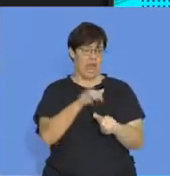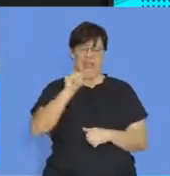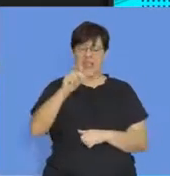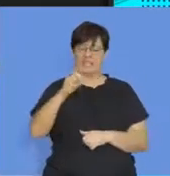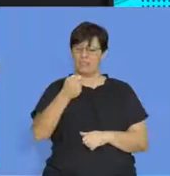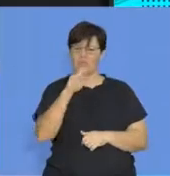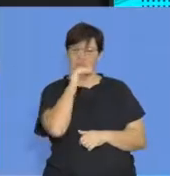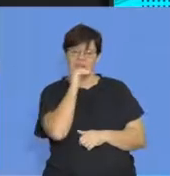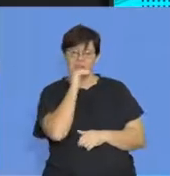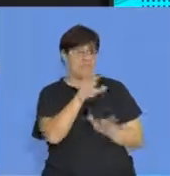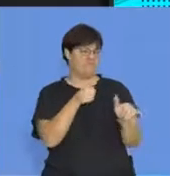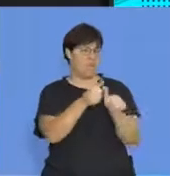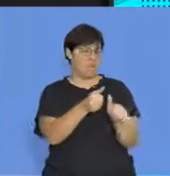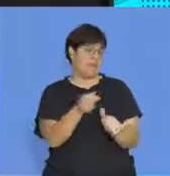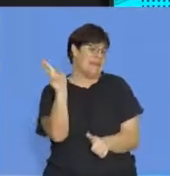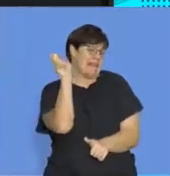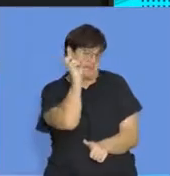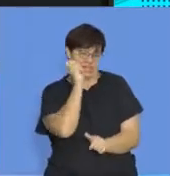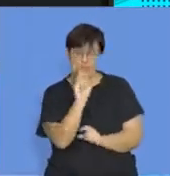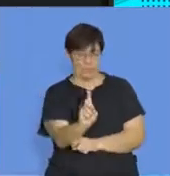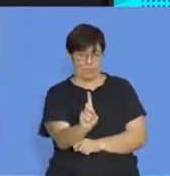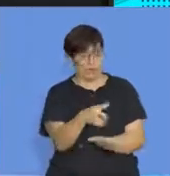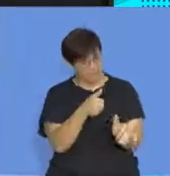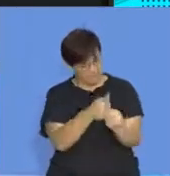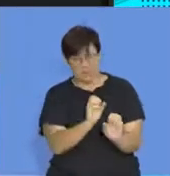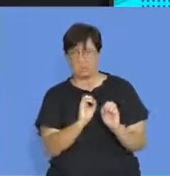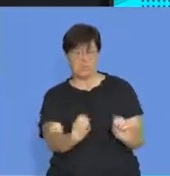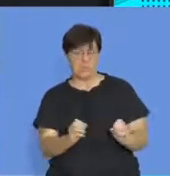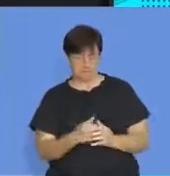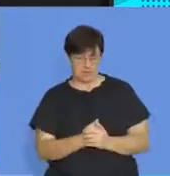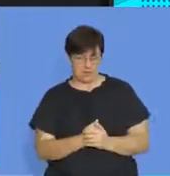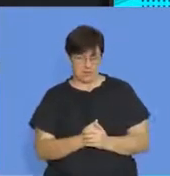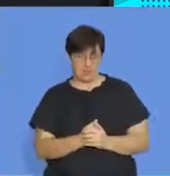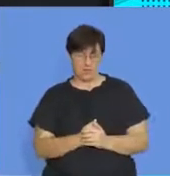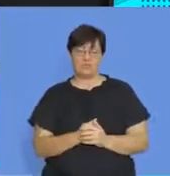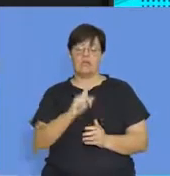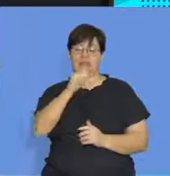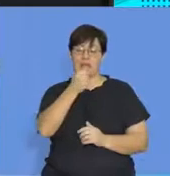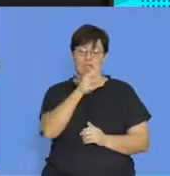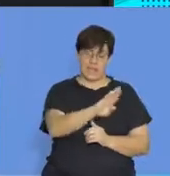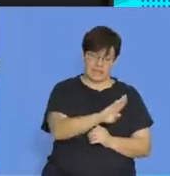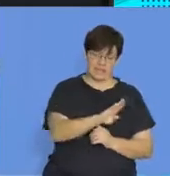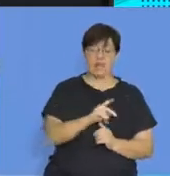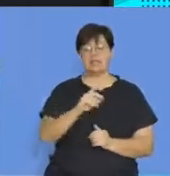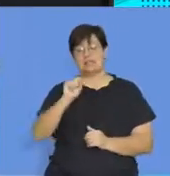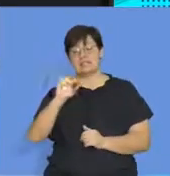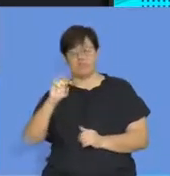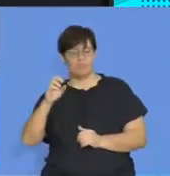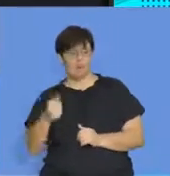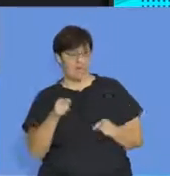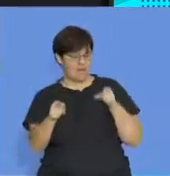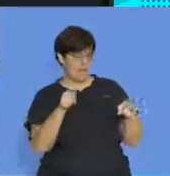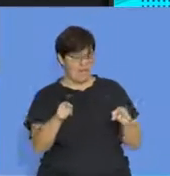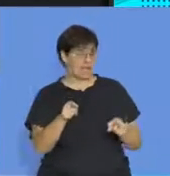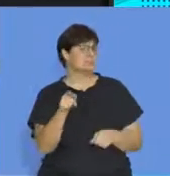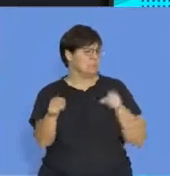following, right? Breaking that partnership agreement. So we've got Tubby and we've got Sarah, and someone's being a bit